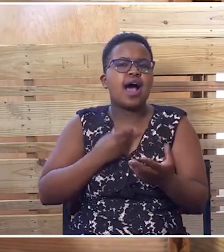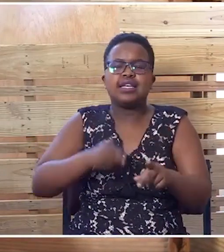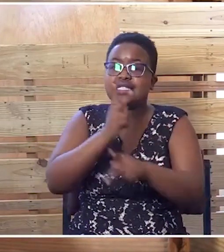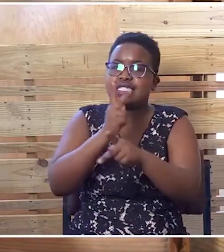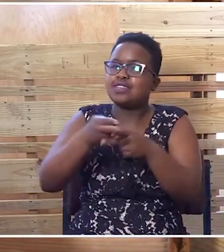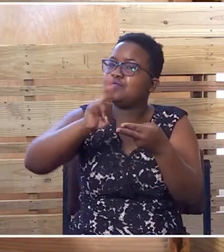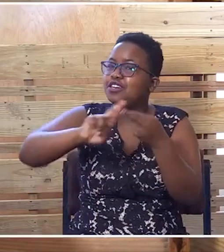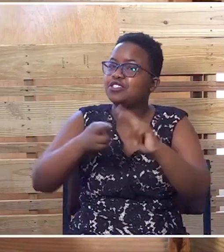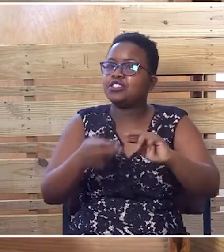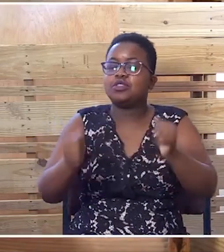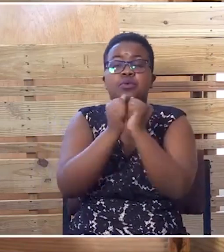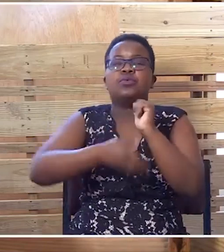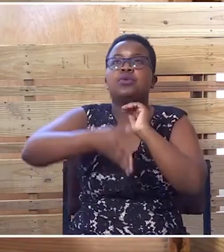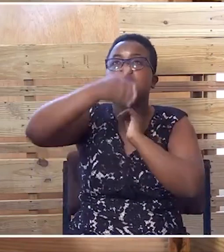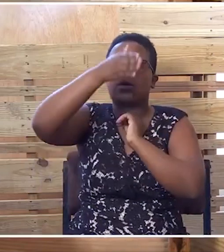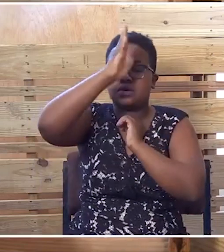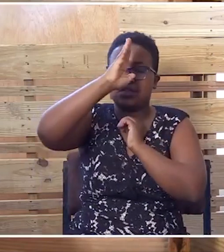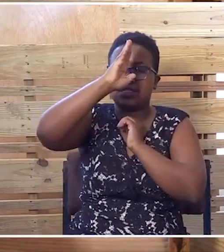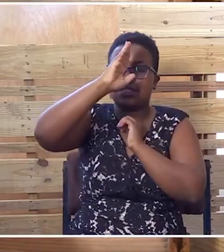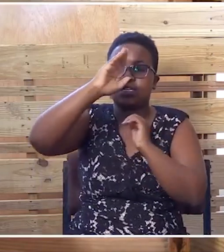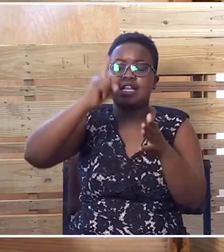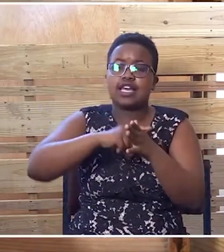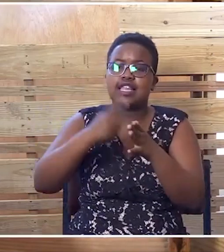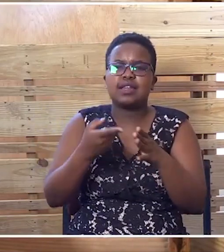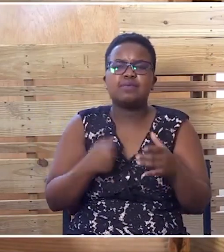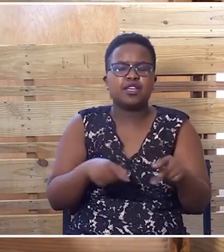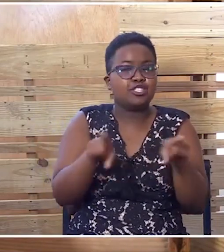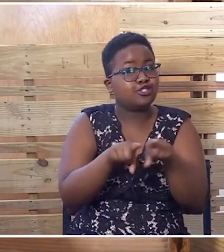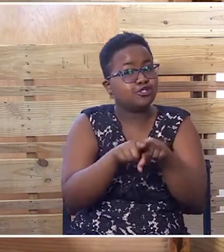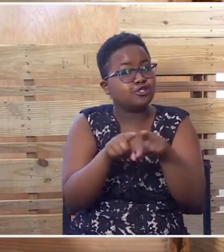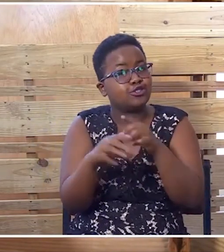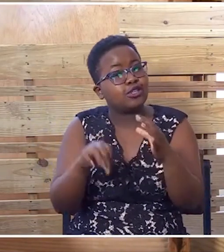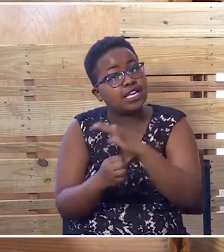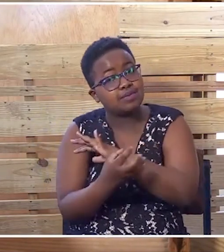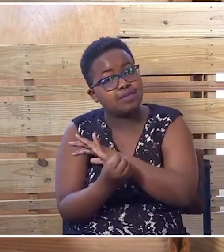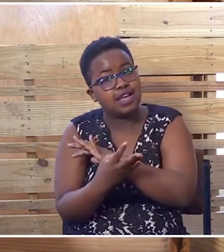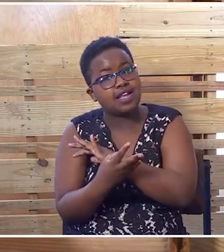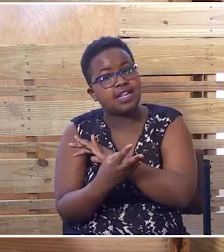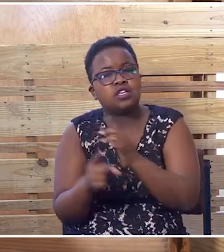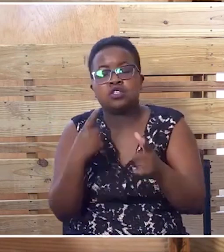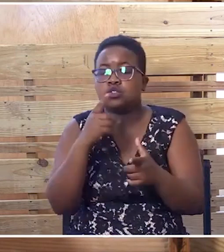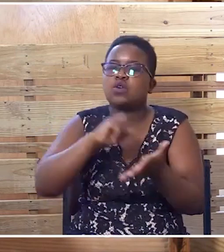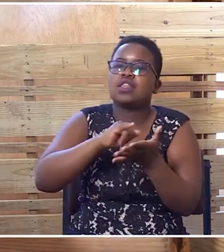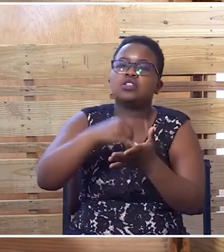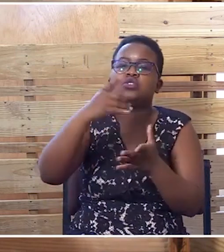that's where he says, I'll paraphrase them for us to understand, but you can go and read each one of them.